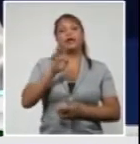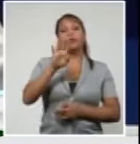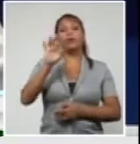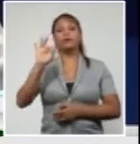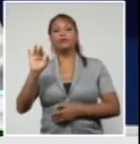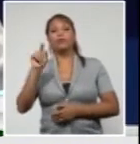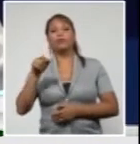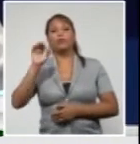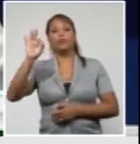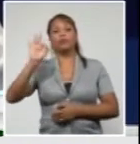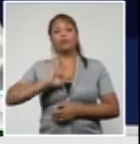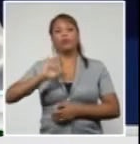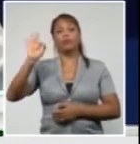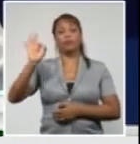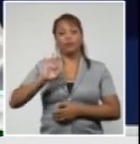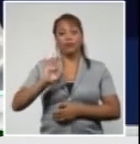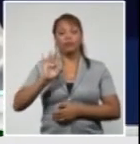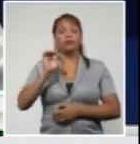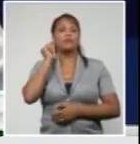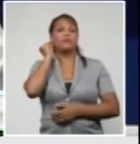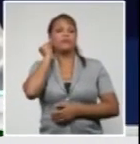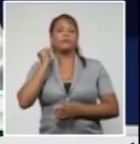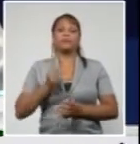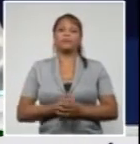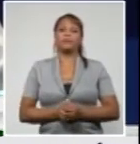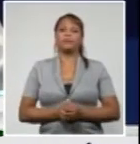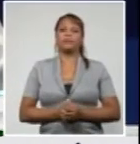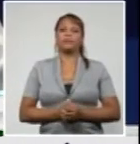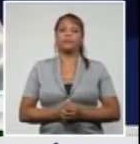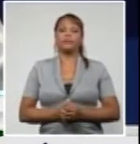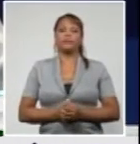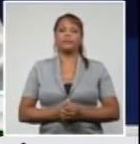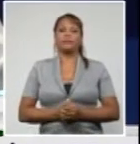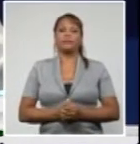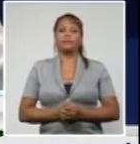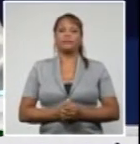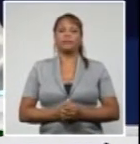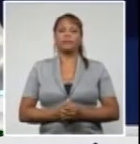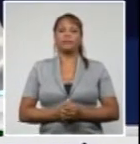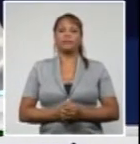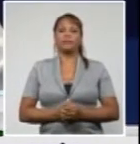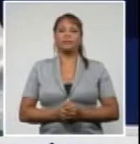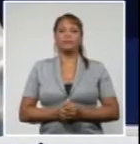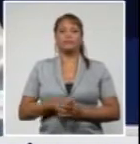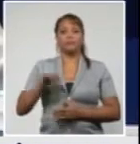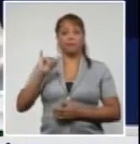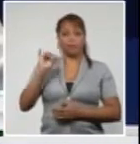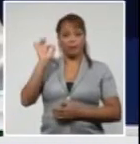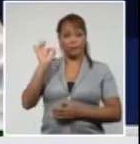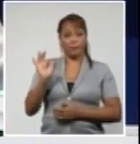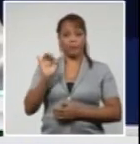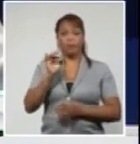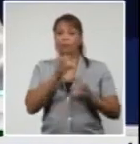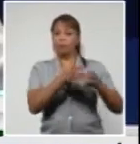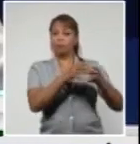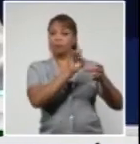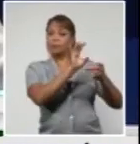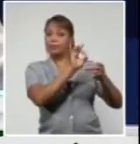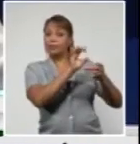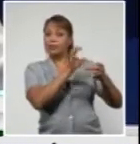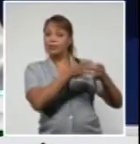or pediatric cases to have tested positive for the virus in Cuba. Of